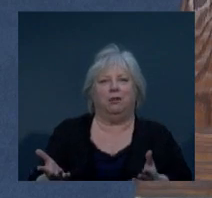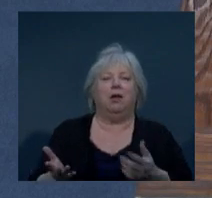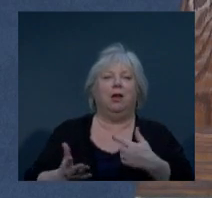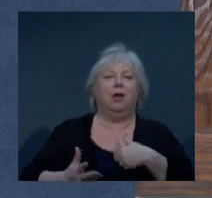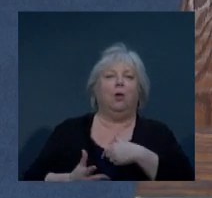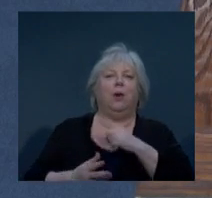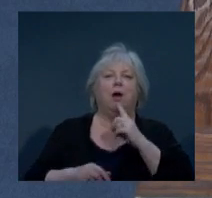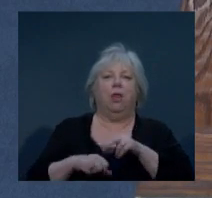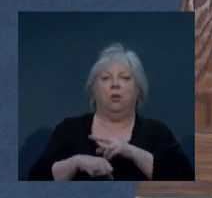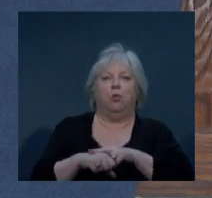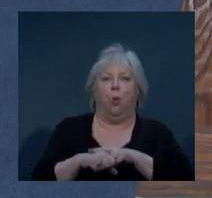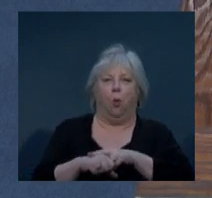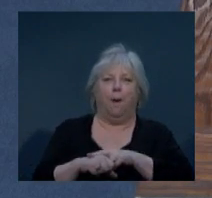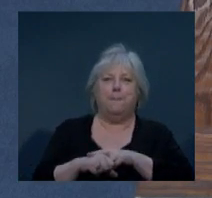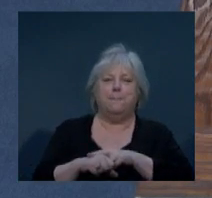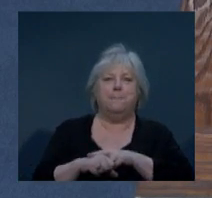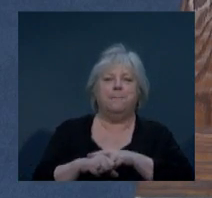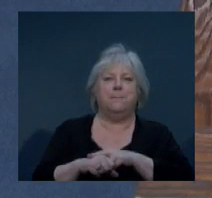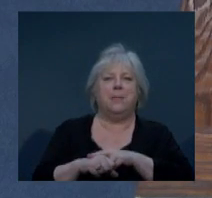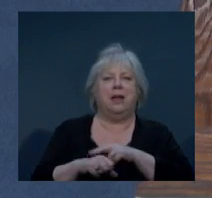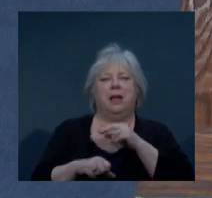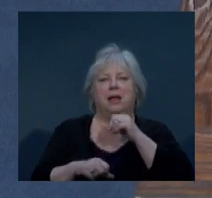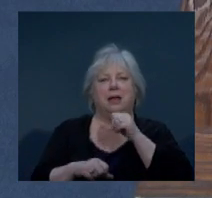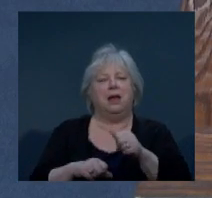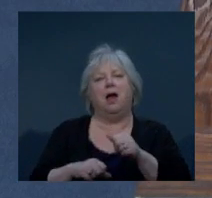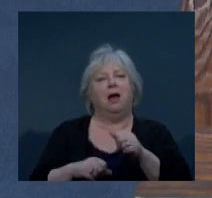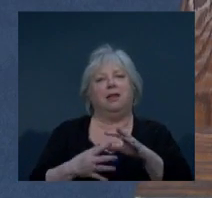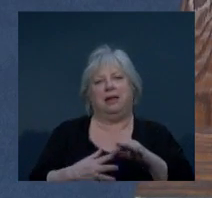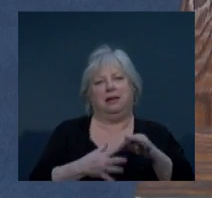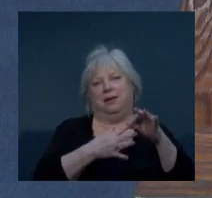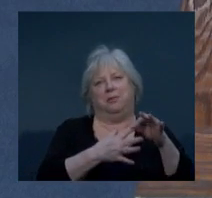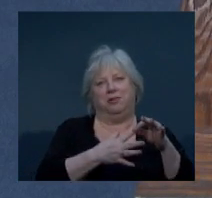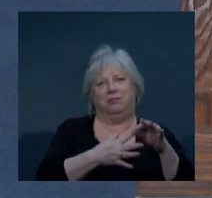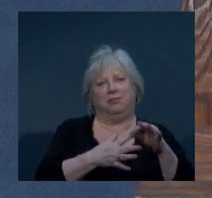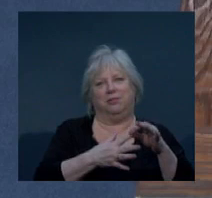We are the norm, not the outliers.